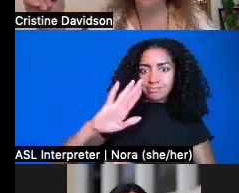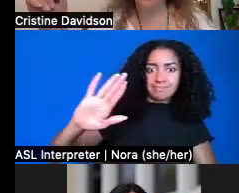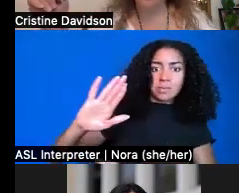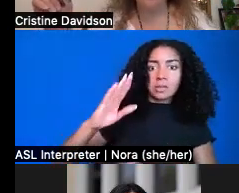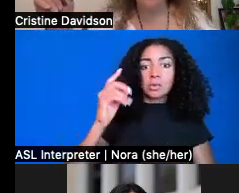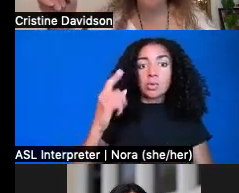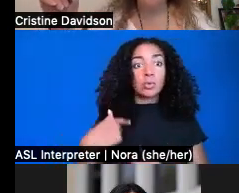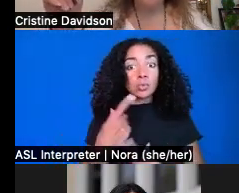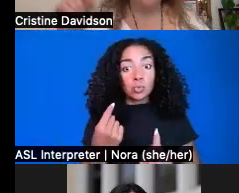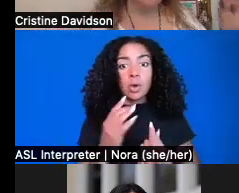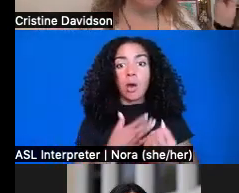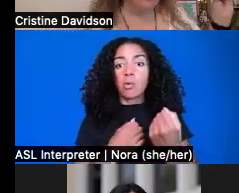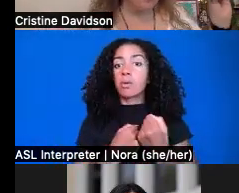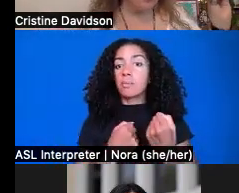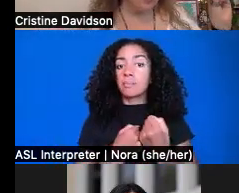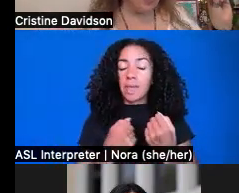these pillars